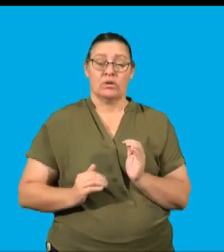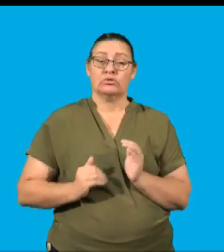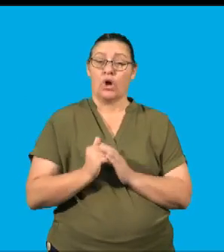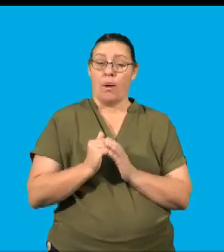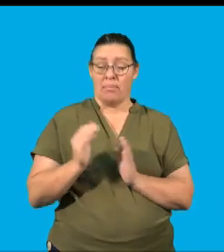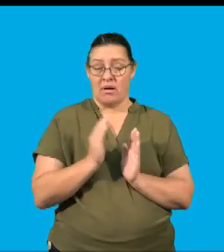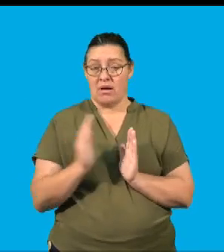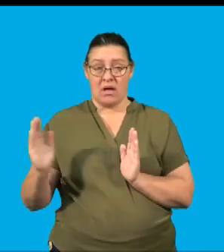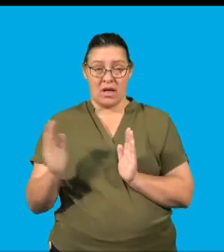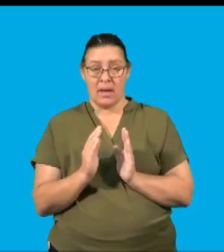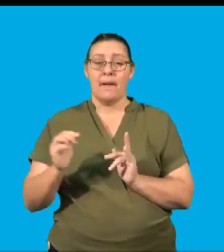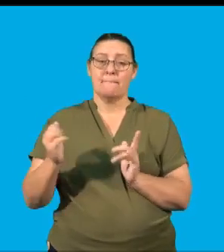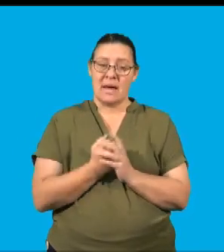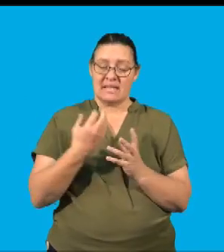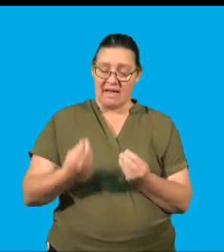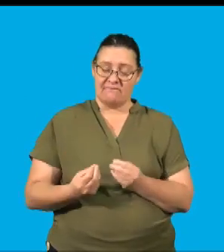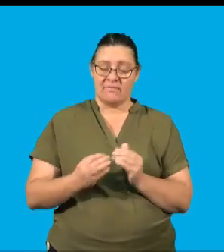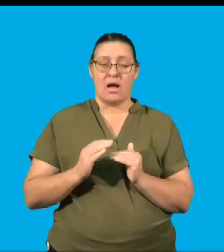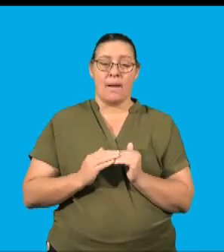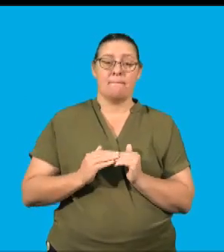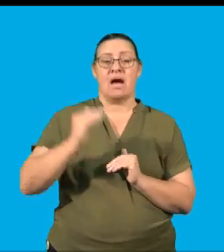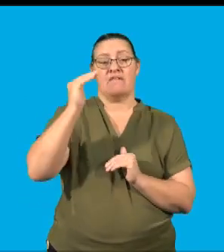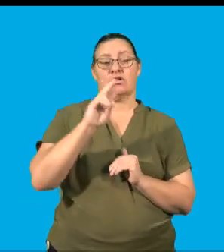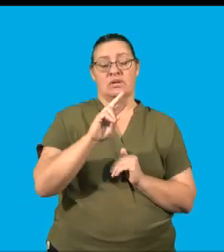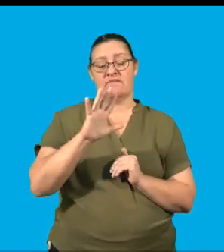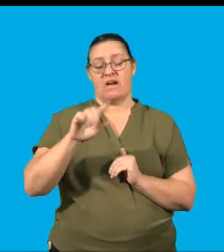top here, it means they must perform above